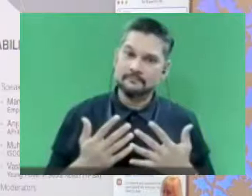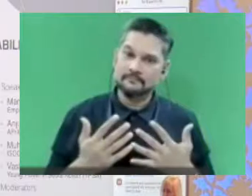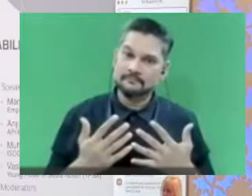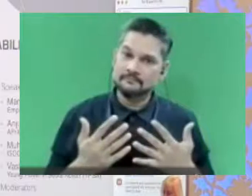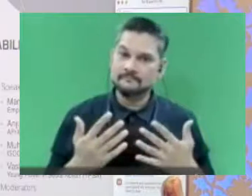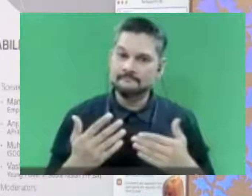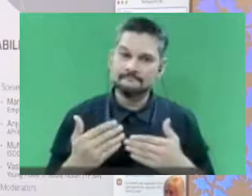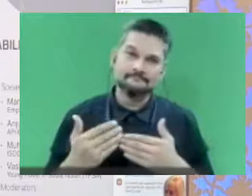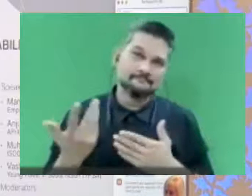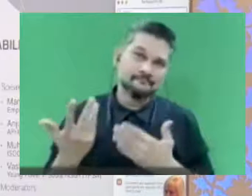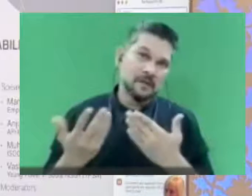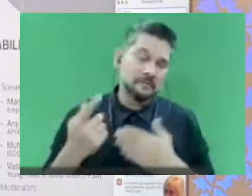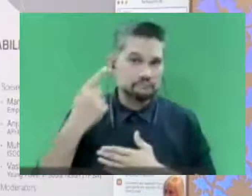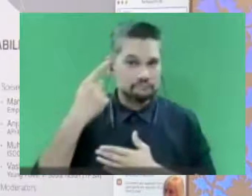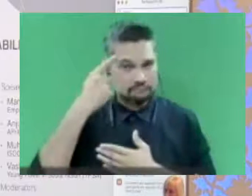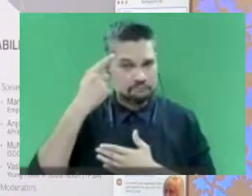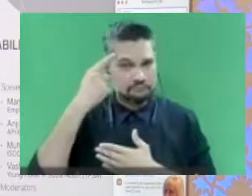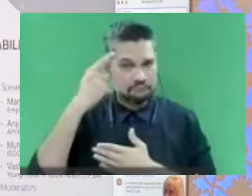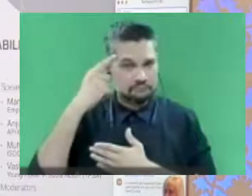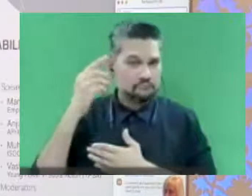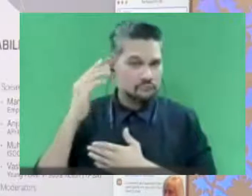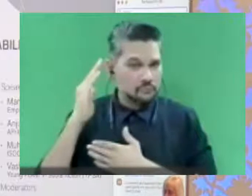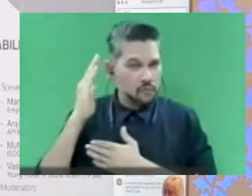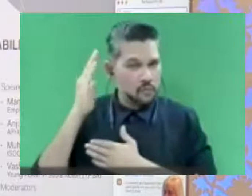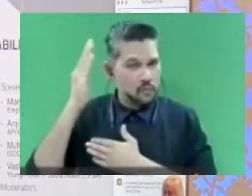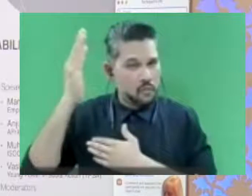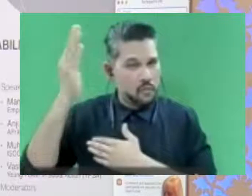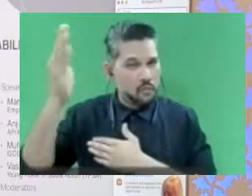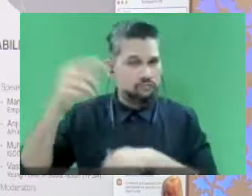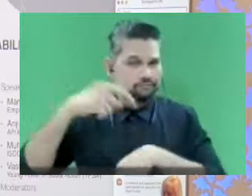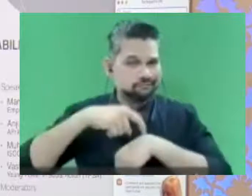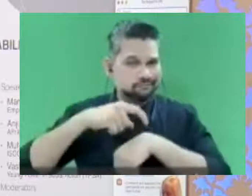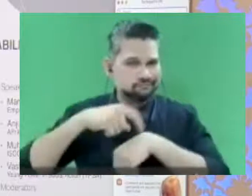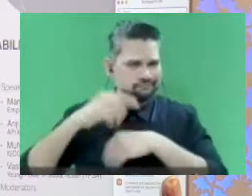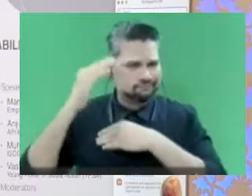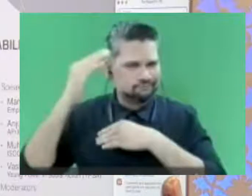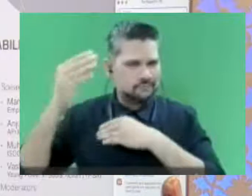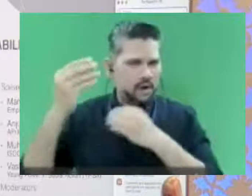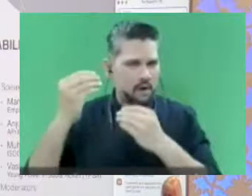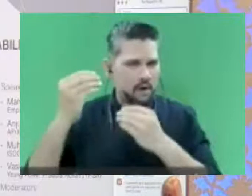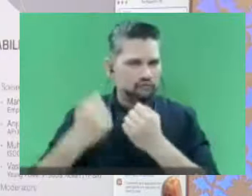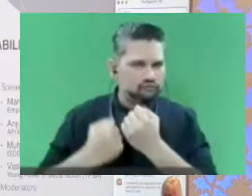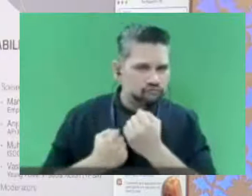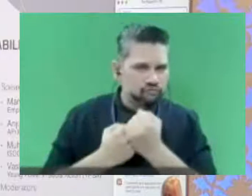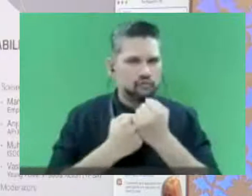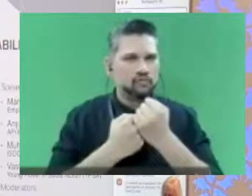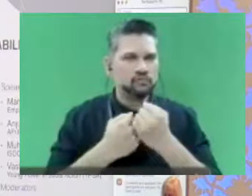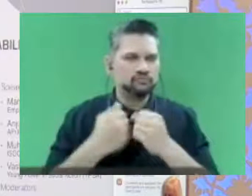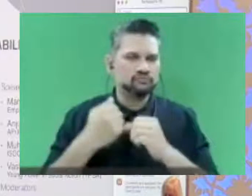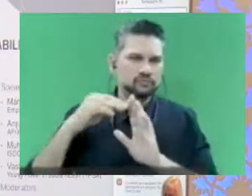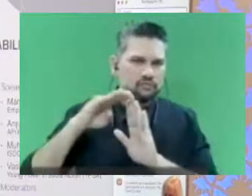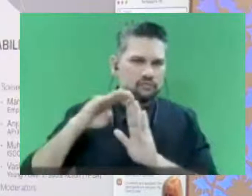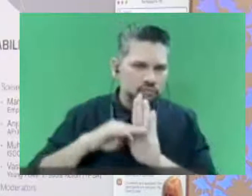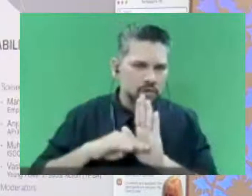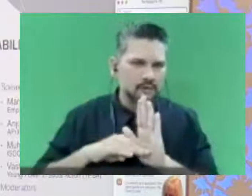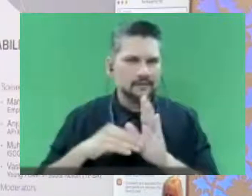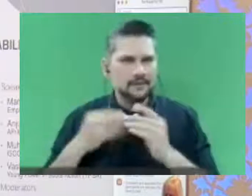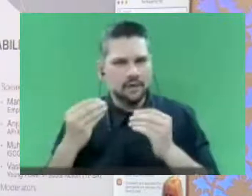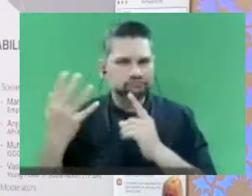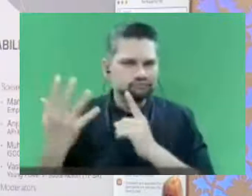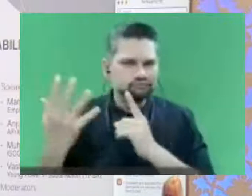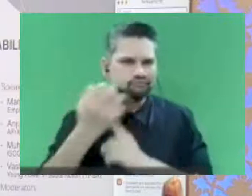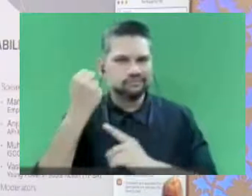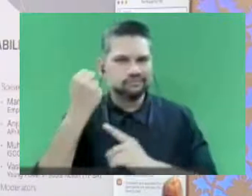longer term support program to achieve that. And so I'm going to